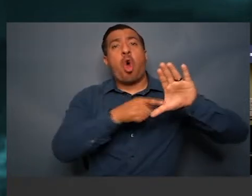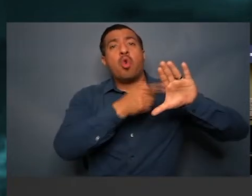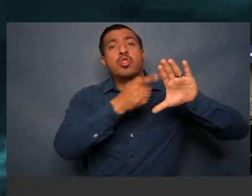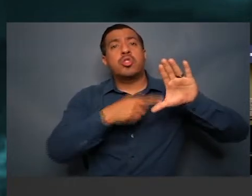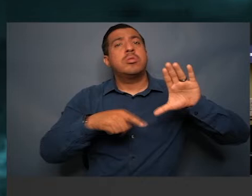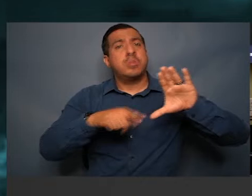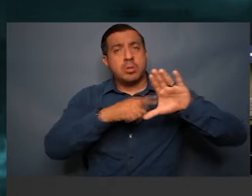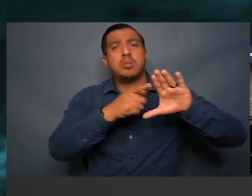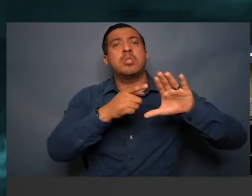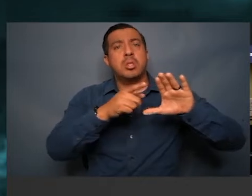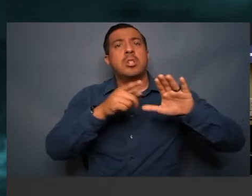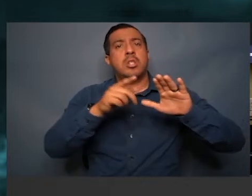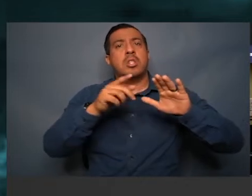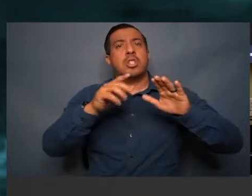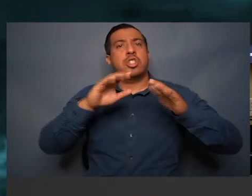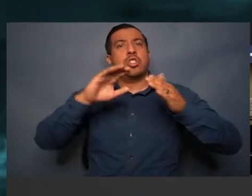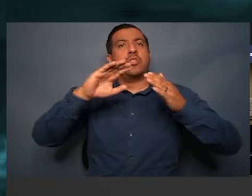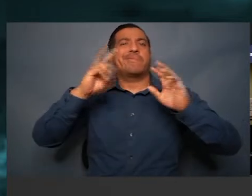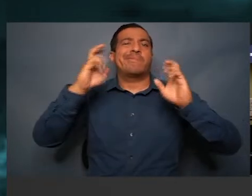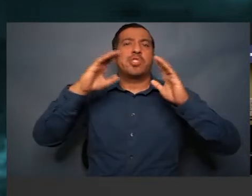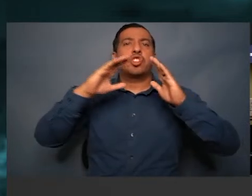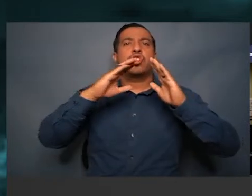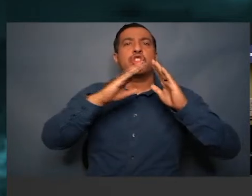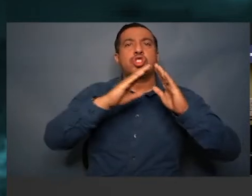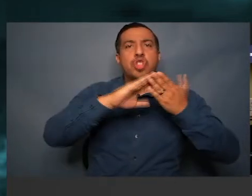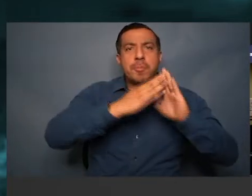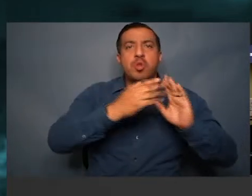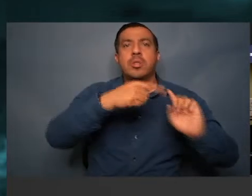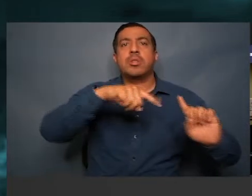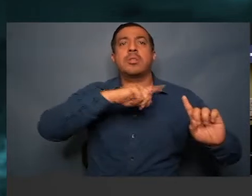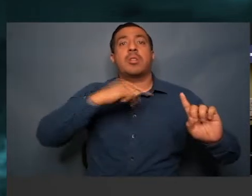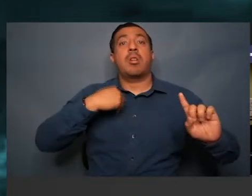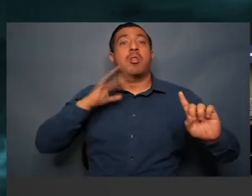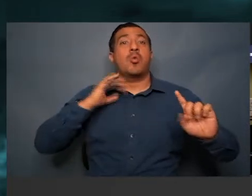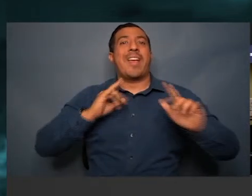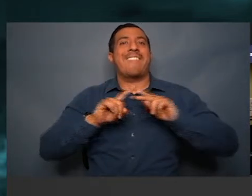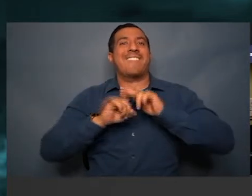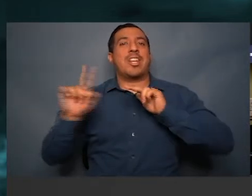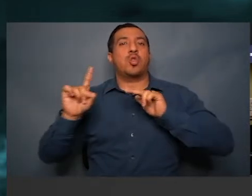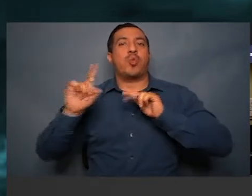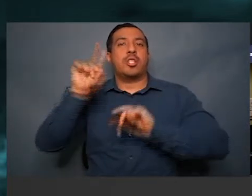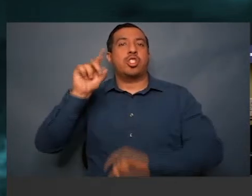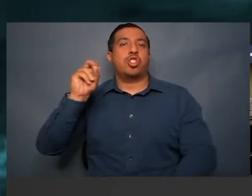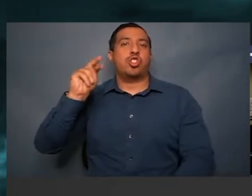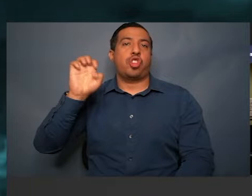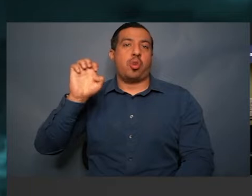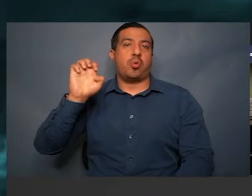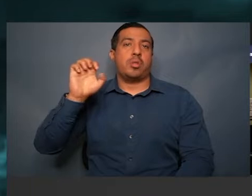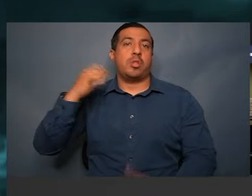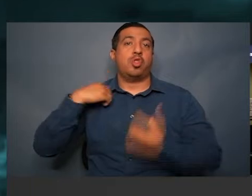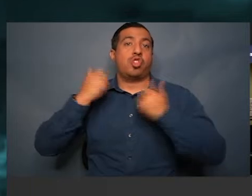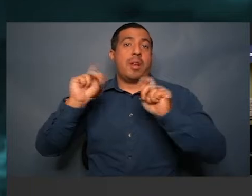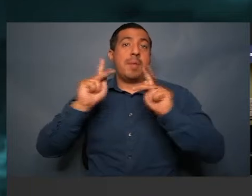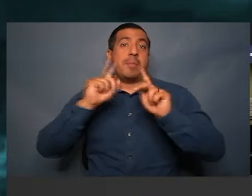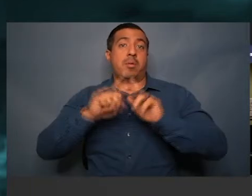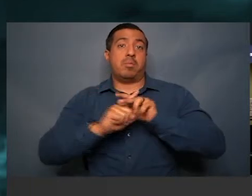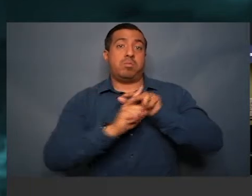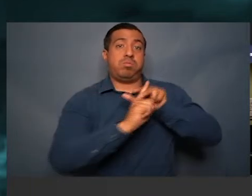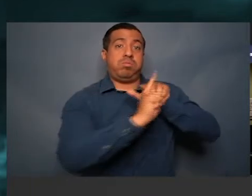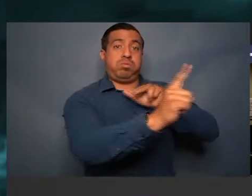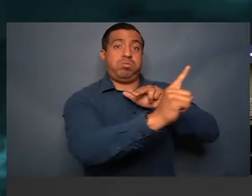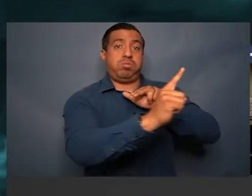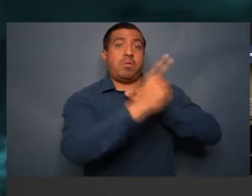we're in the evacuation zone. So our intention is to get people away from the storm surge and out of